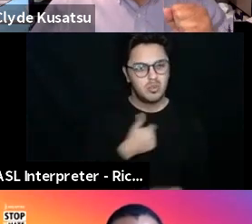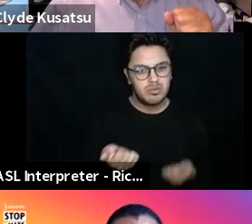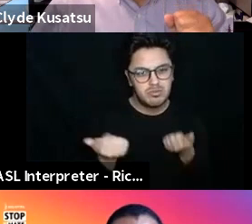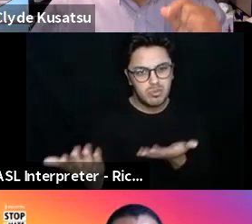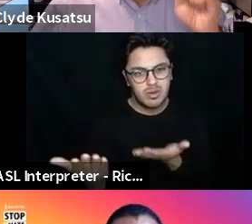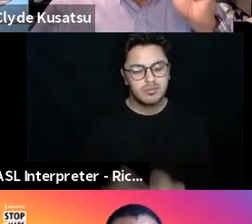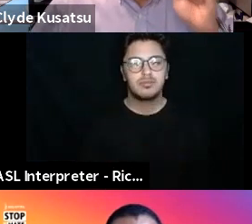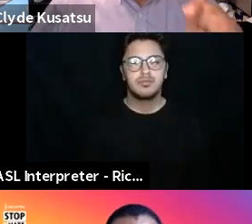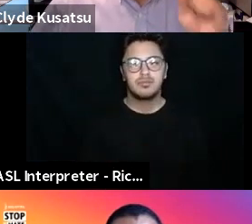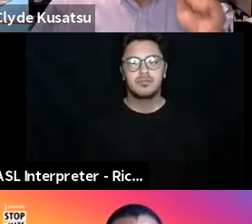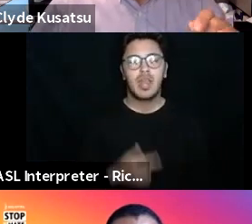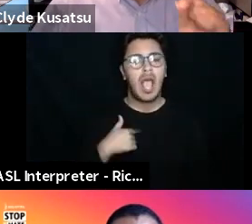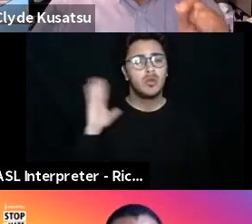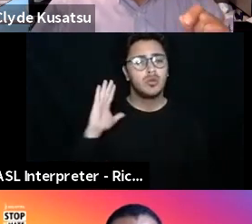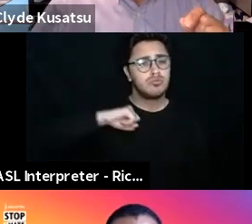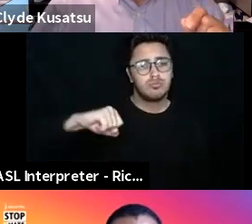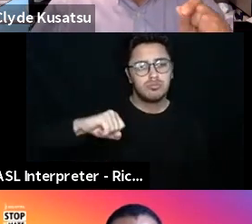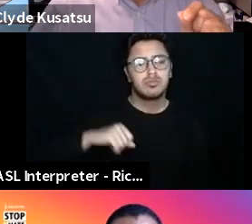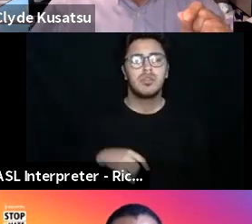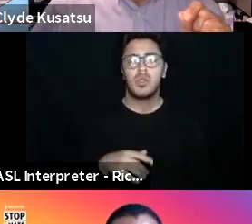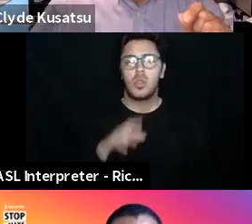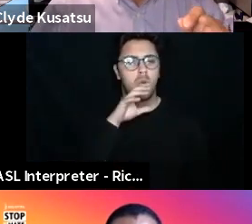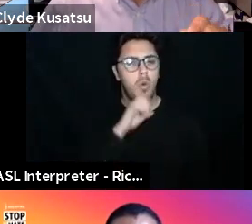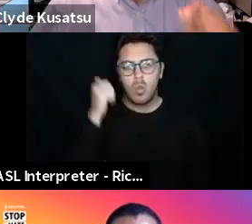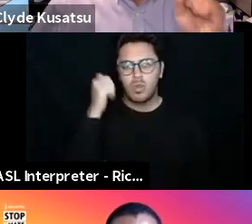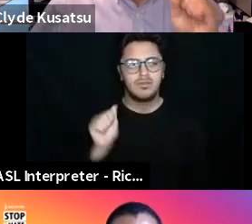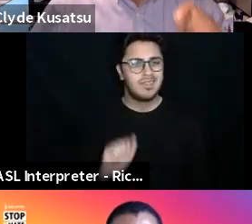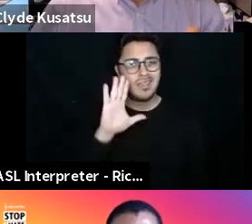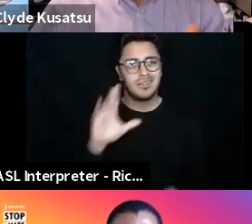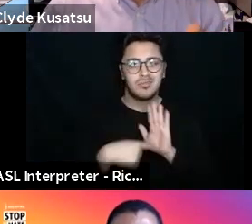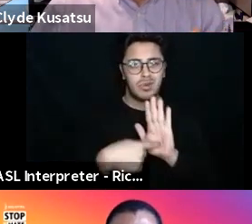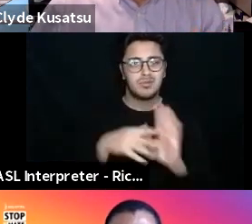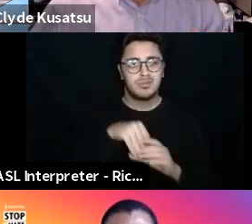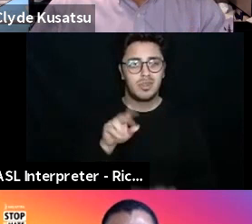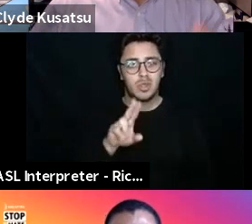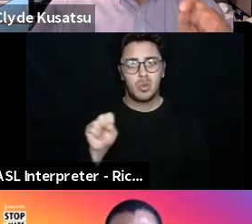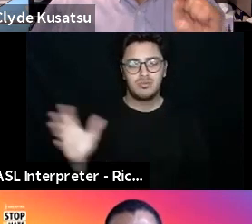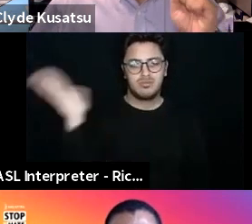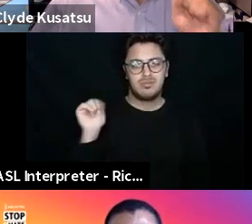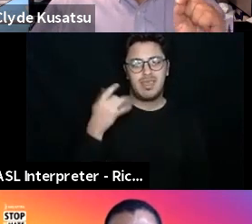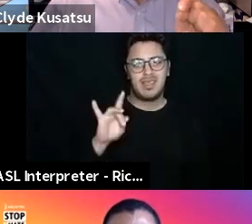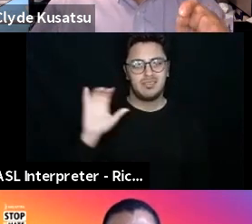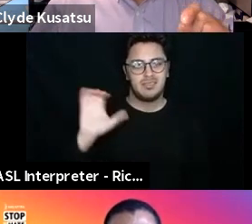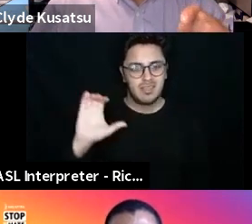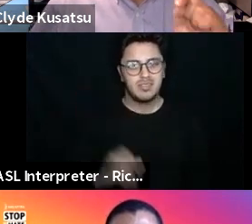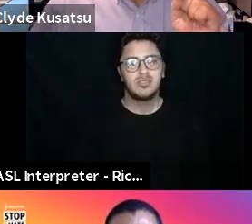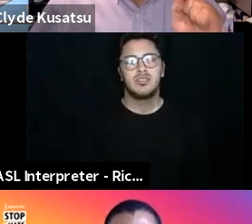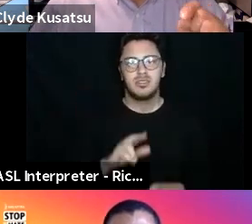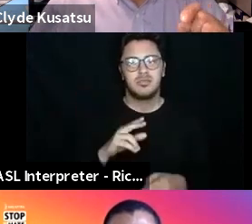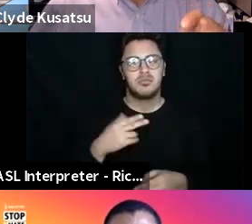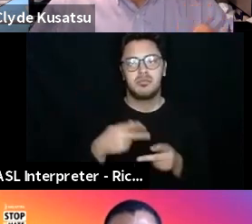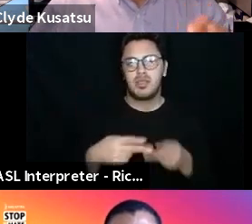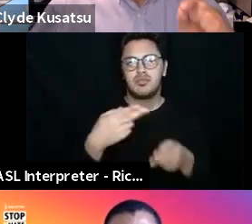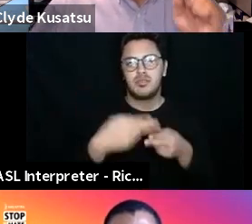used to push back that the oldest Asian presence in the United States goes back to the 18th century in a place called Barataria Bay outside